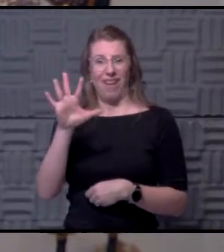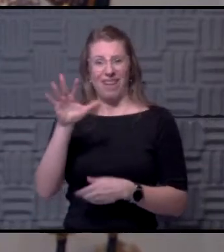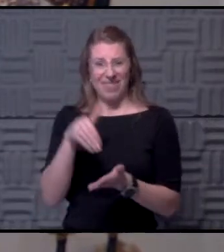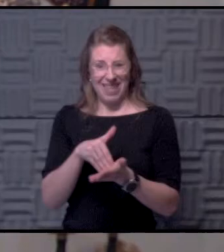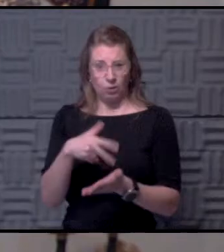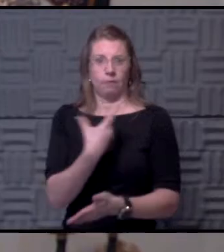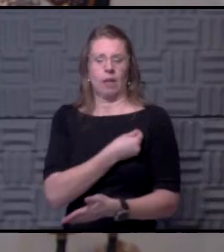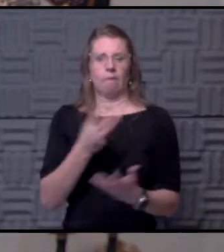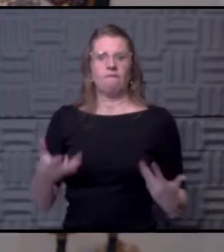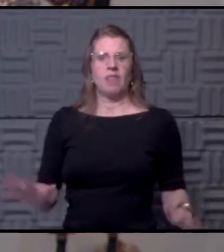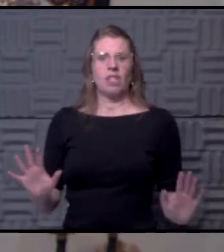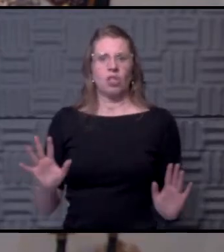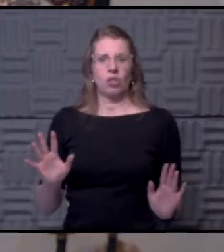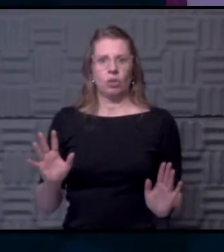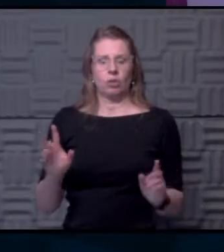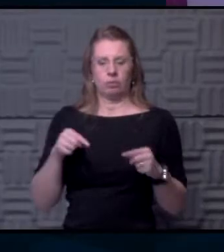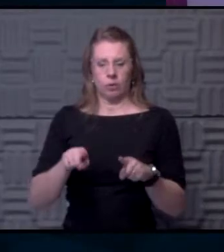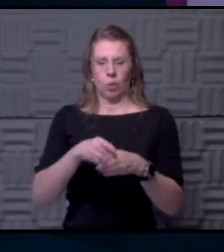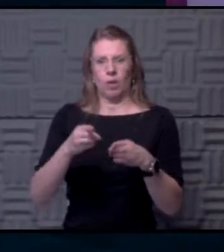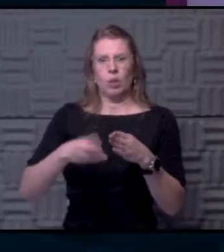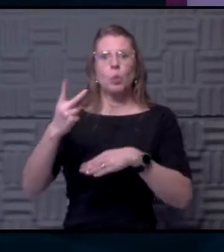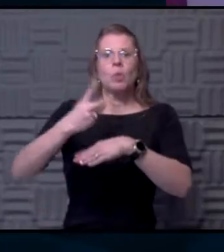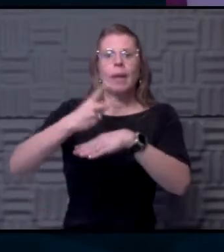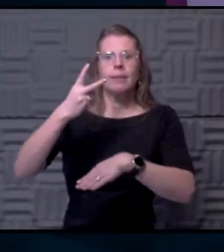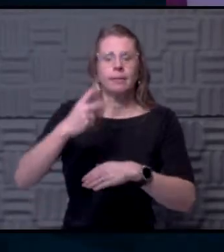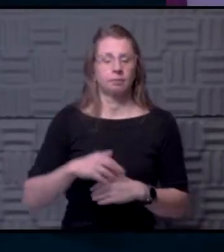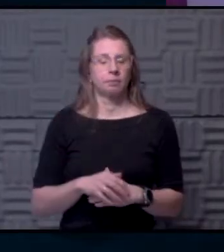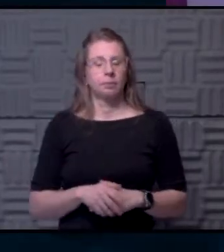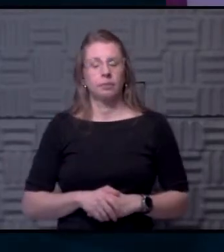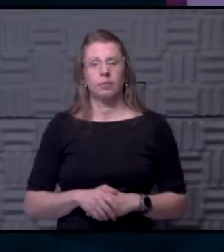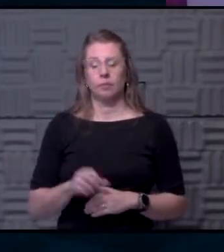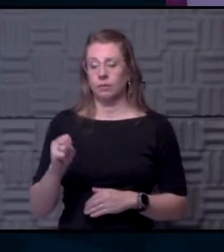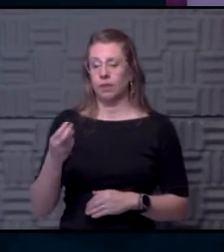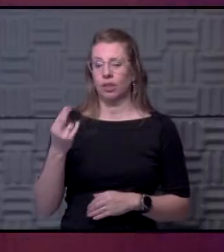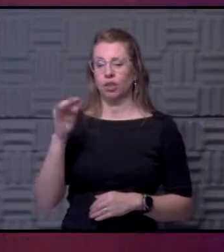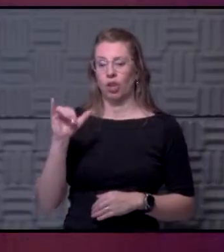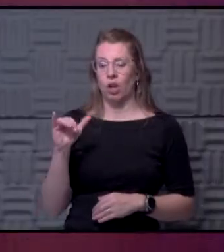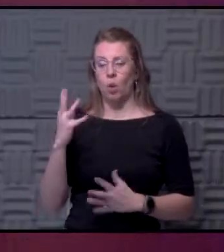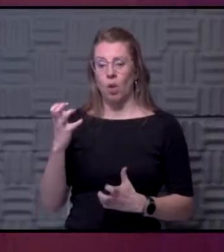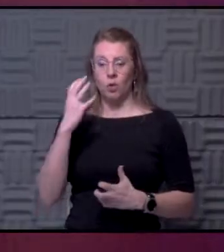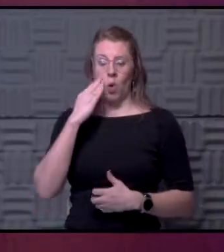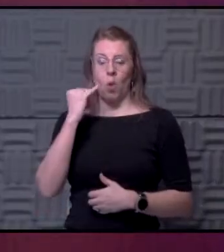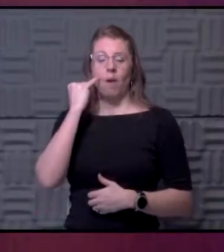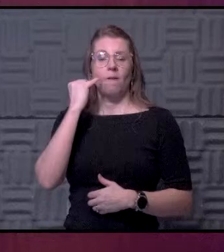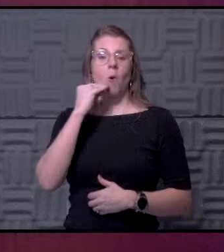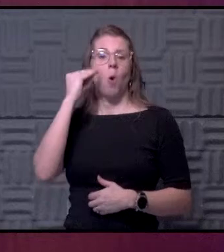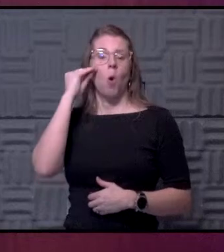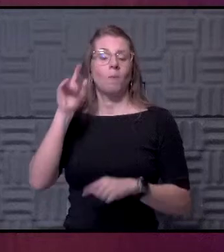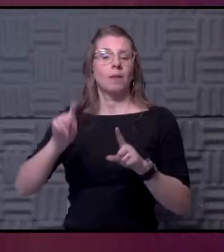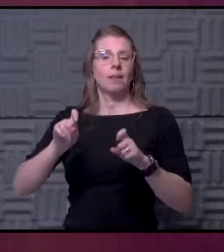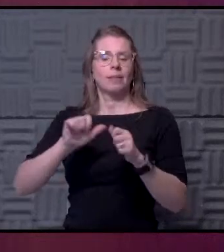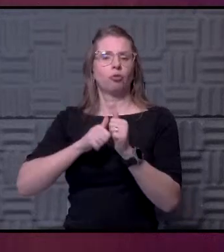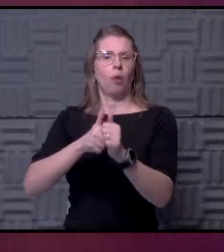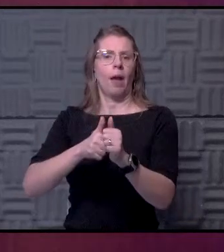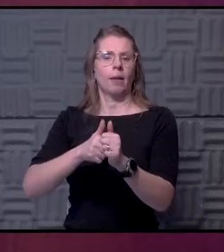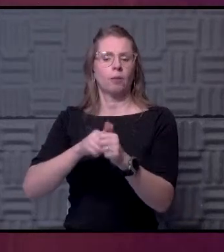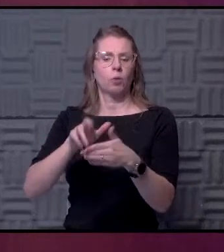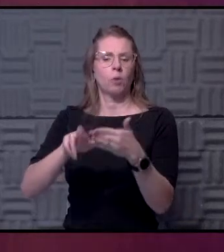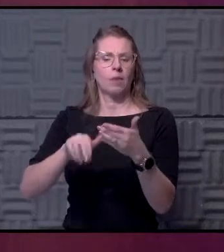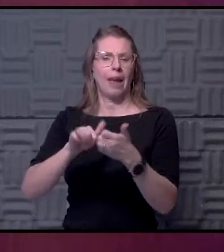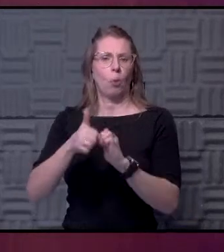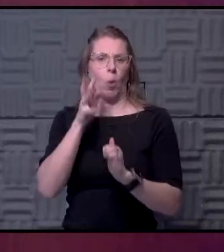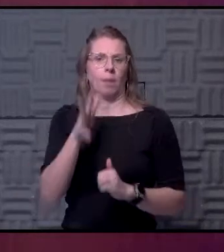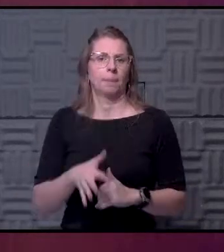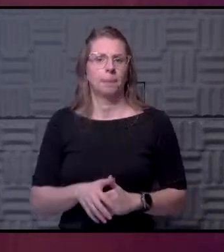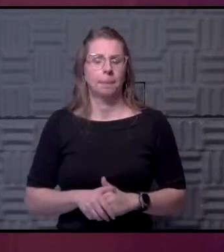vaccines. Sherry wants to know, if you go to home testing, how will they track that? How will you track those results?